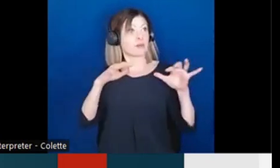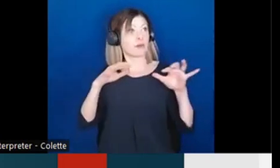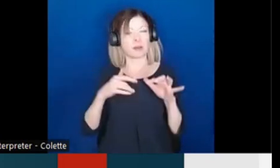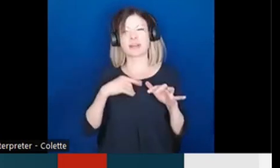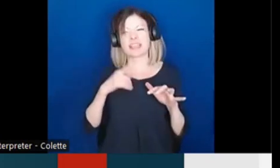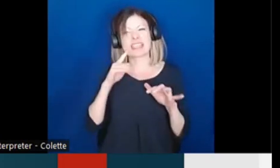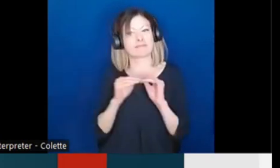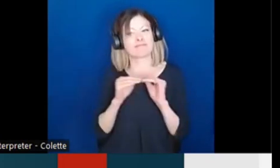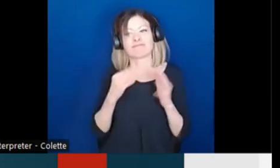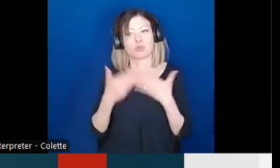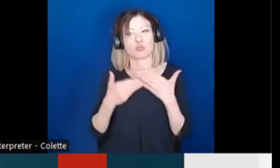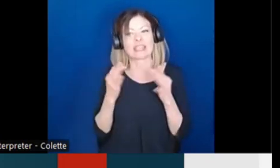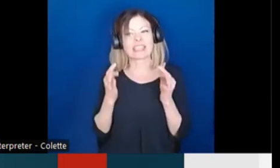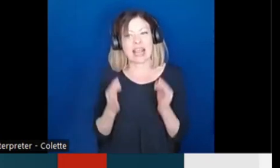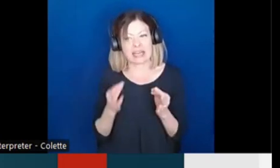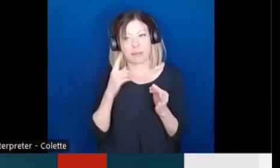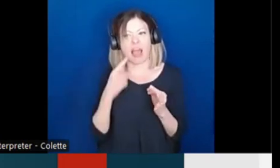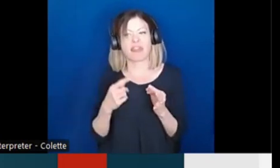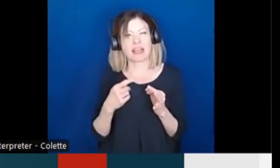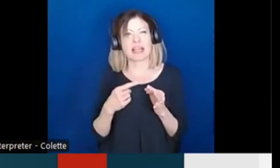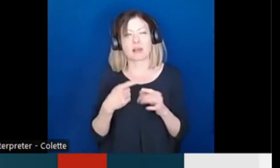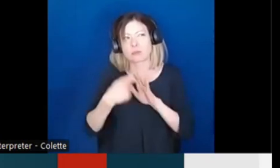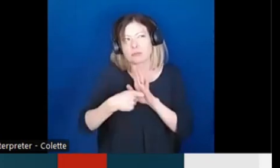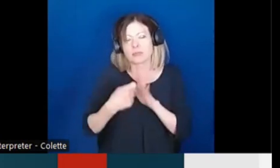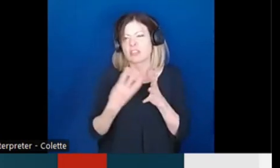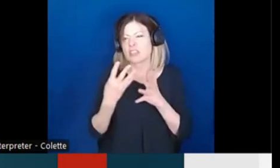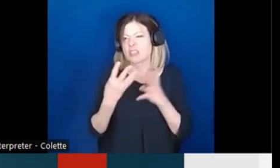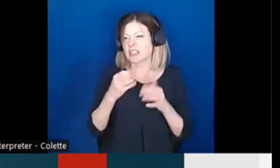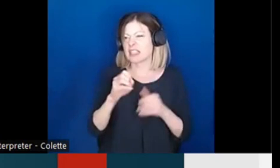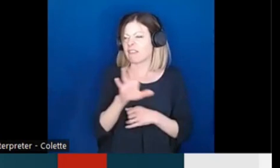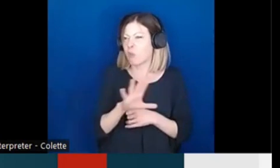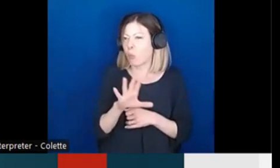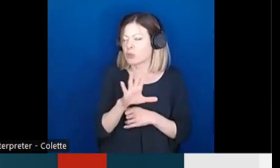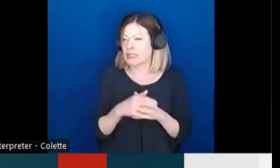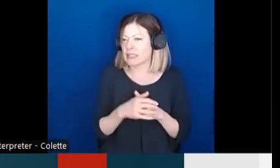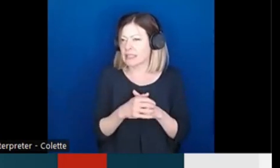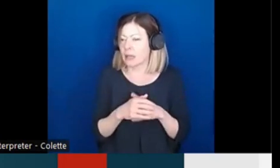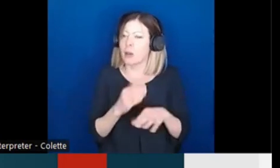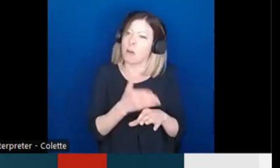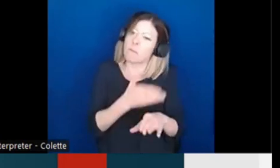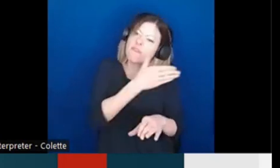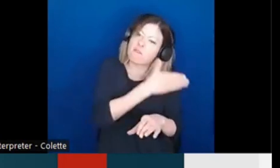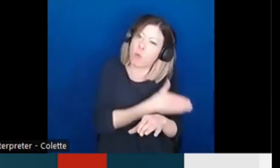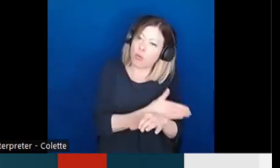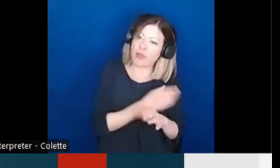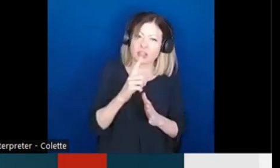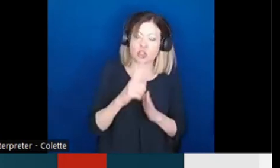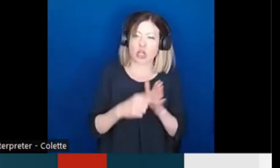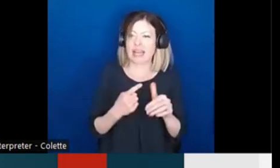think. Um, the early ones, Jane Eyre seems rather meek,